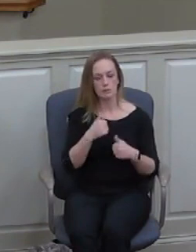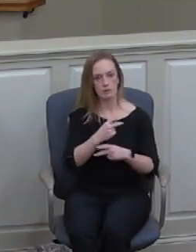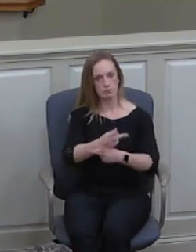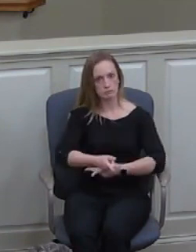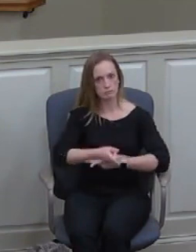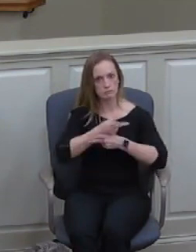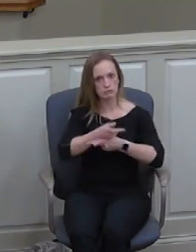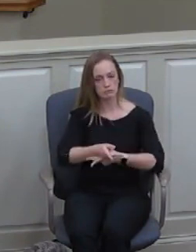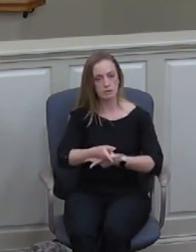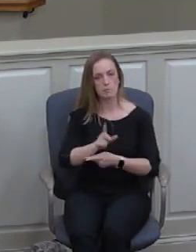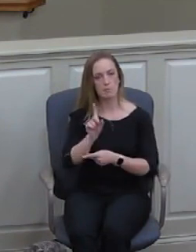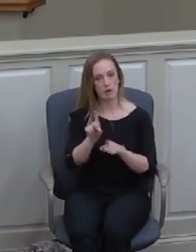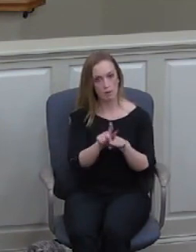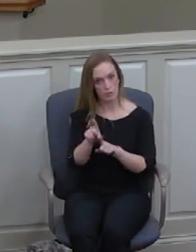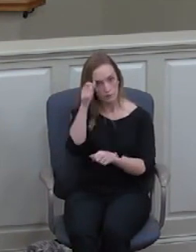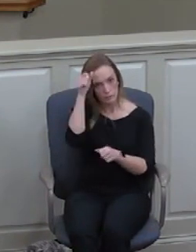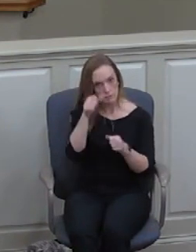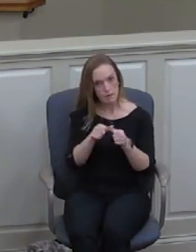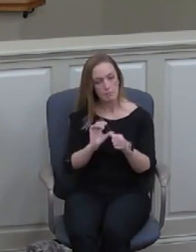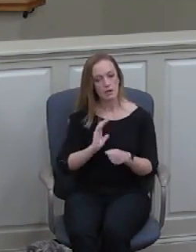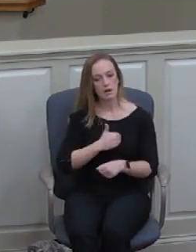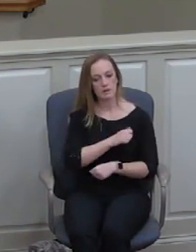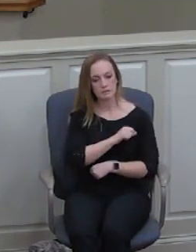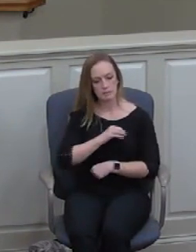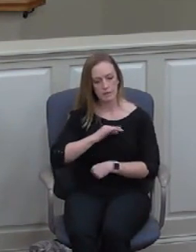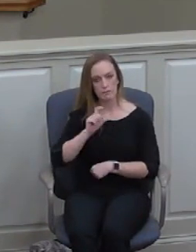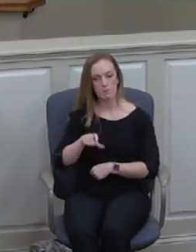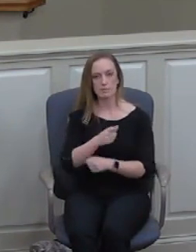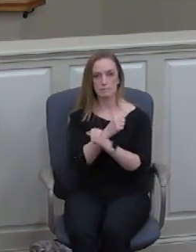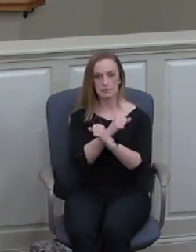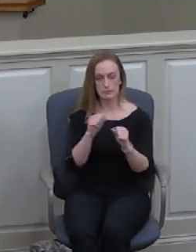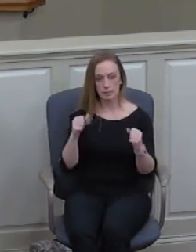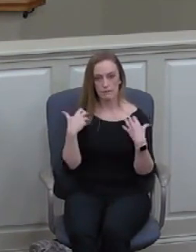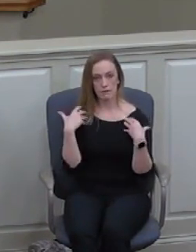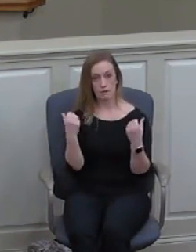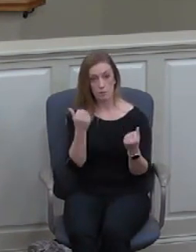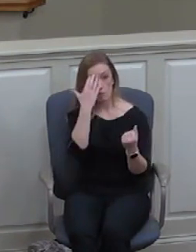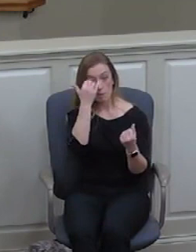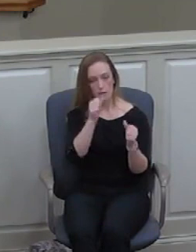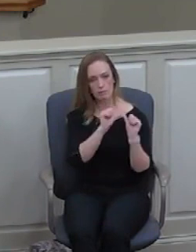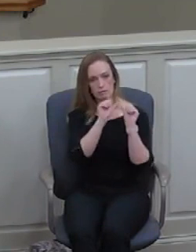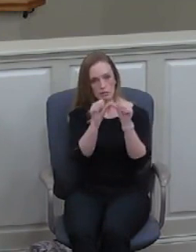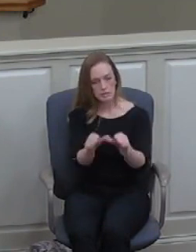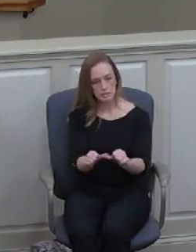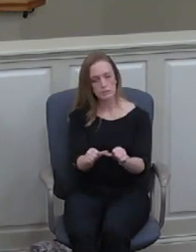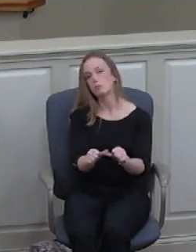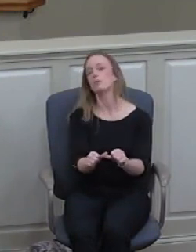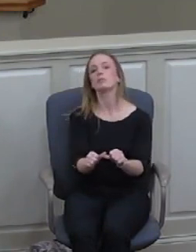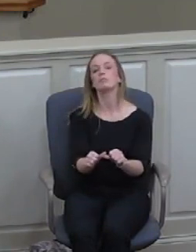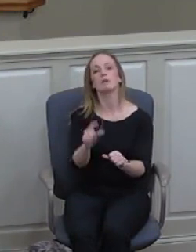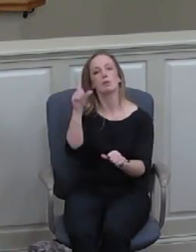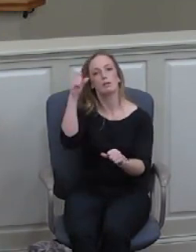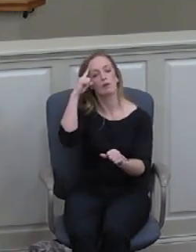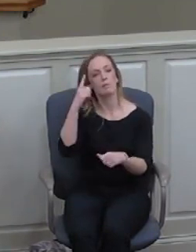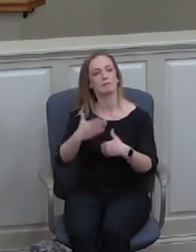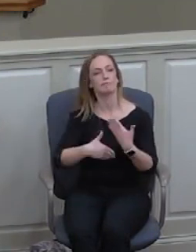staff safe and healthy so that we can continue to keep the government in